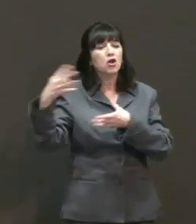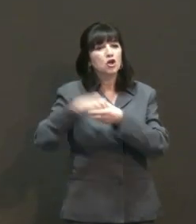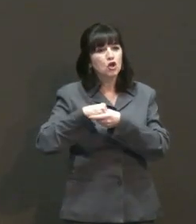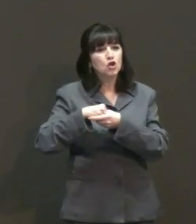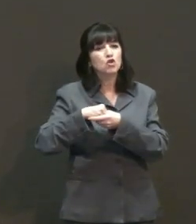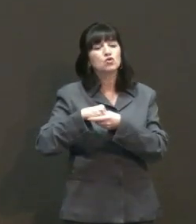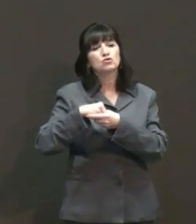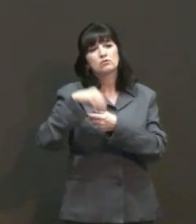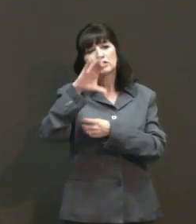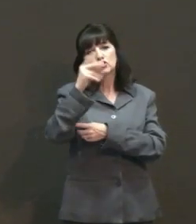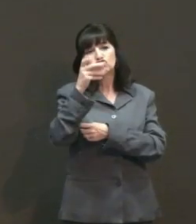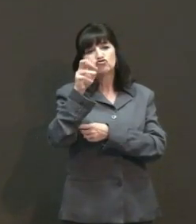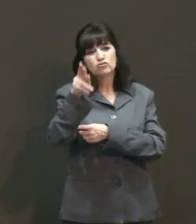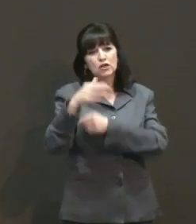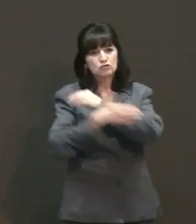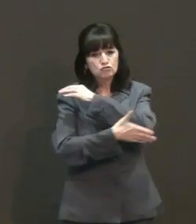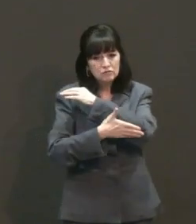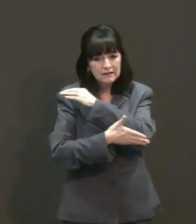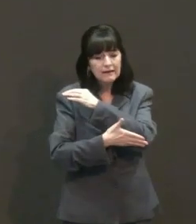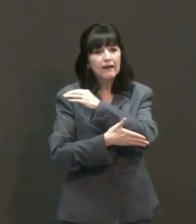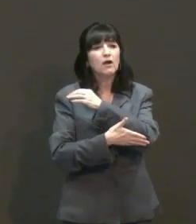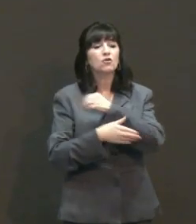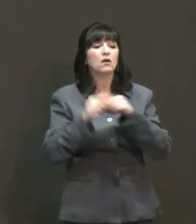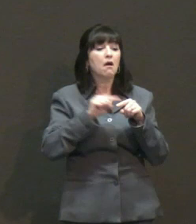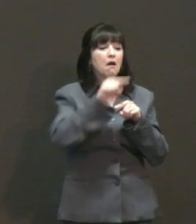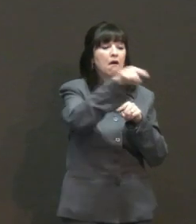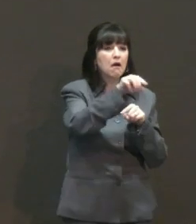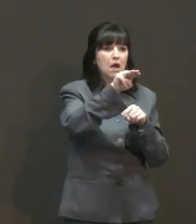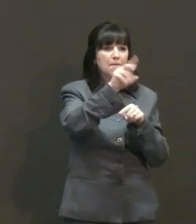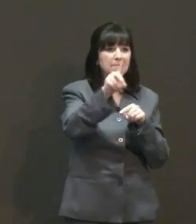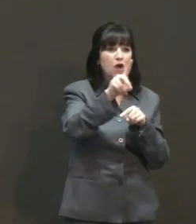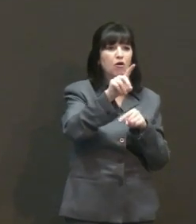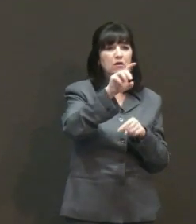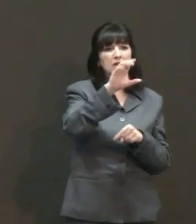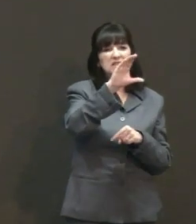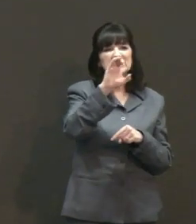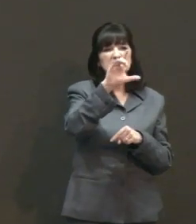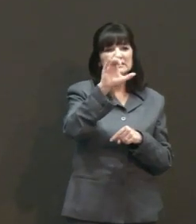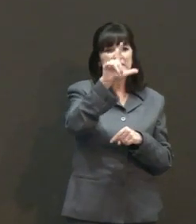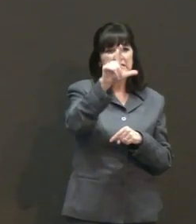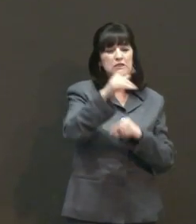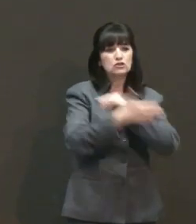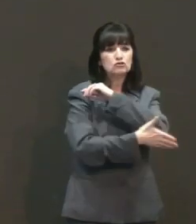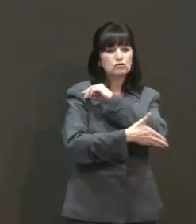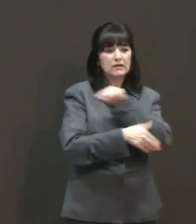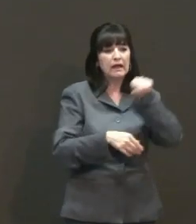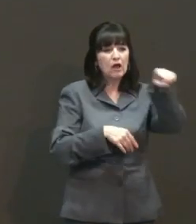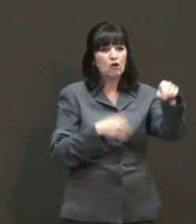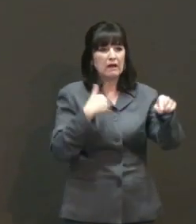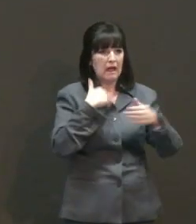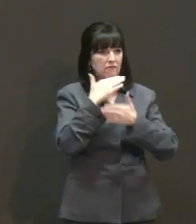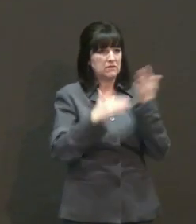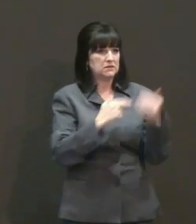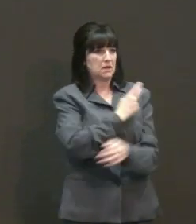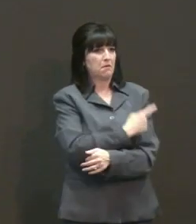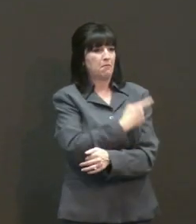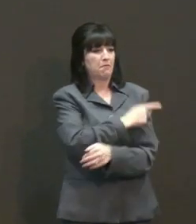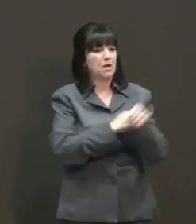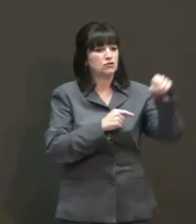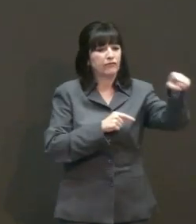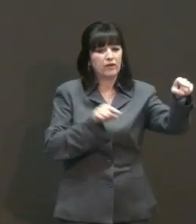County, Cecil County, Maryland, and so they have some patients there. So do